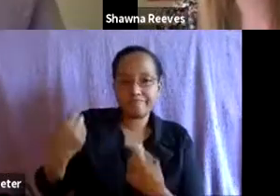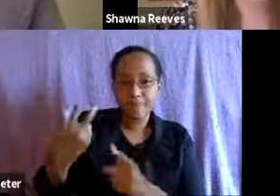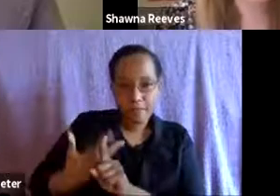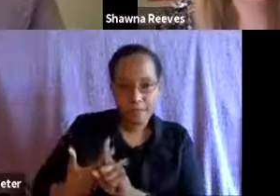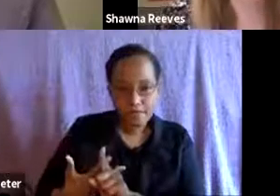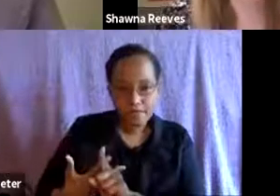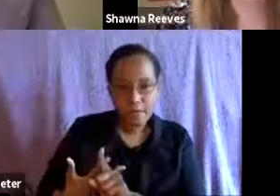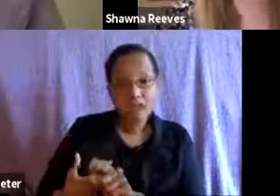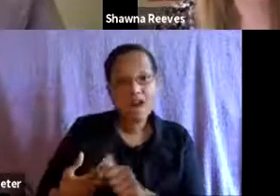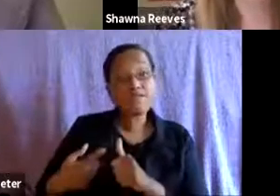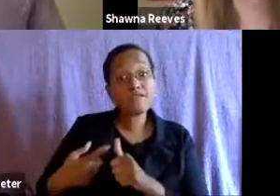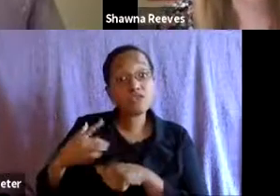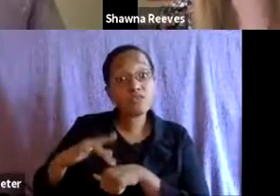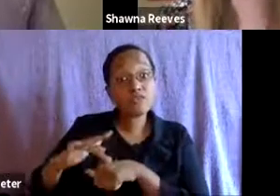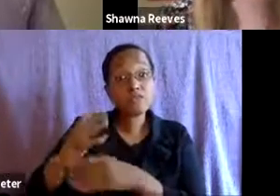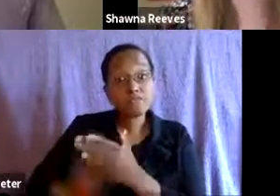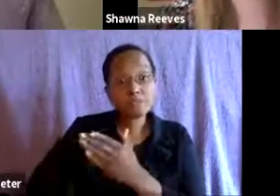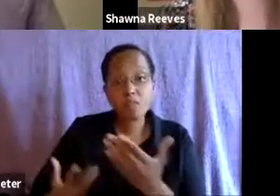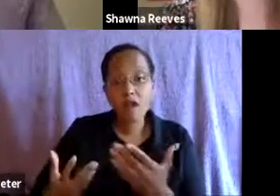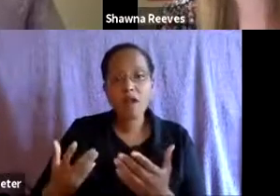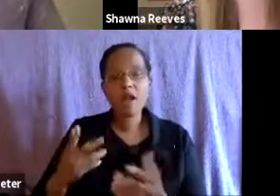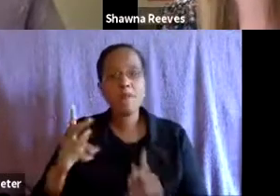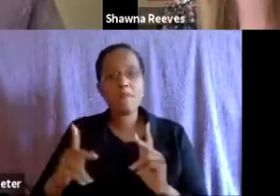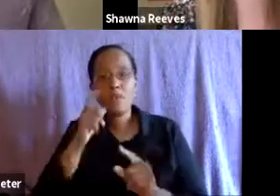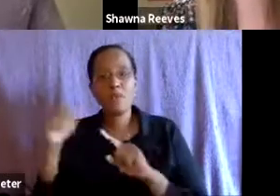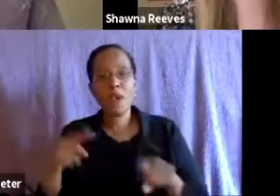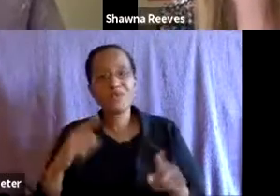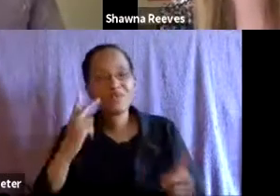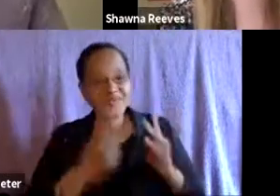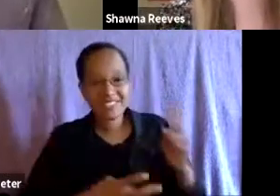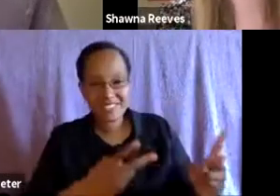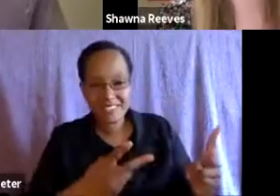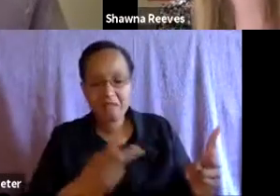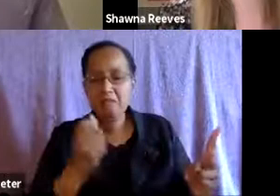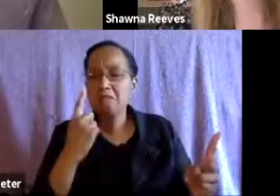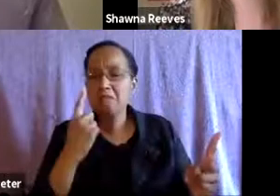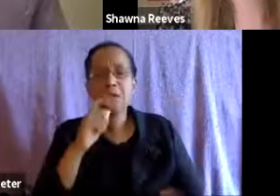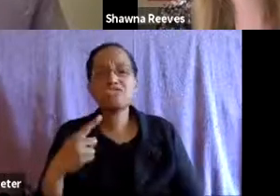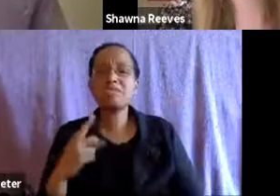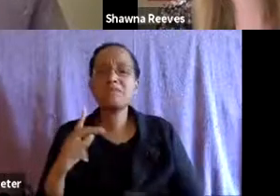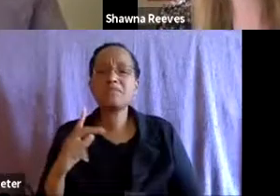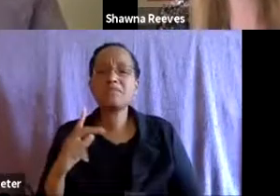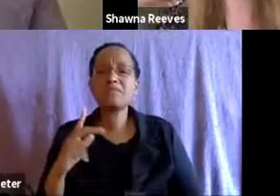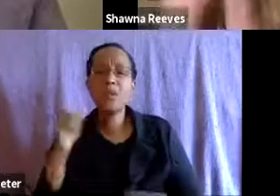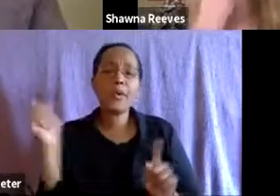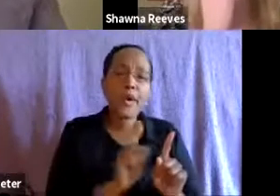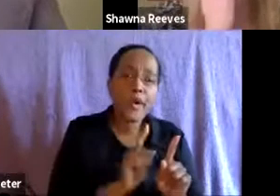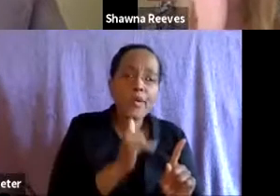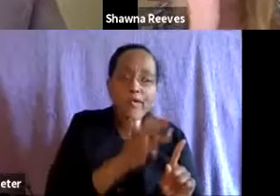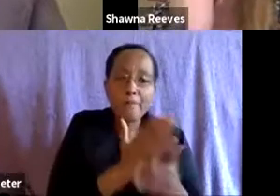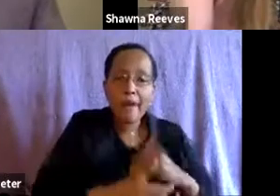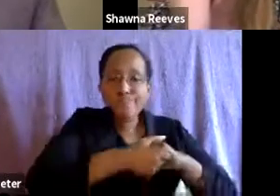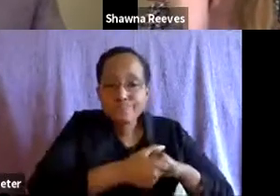think that residents have in nursing facilities is all of their safety nets have just fallen away over the course of the last 3